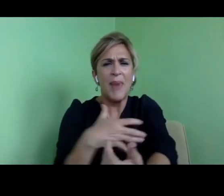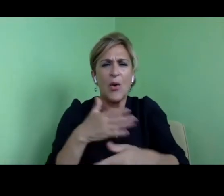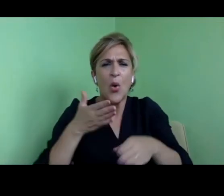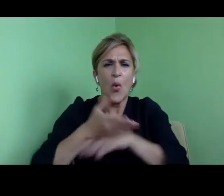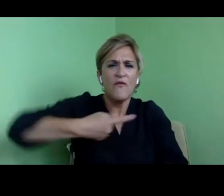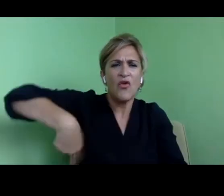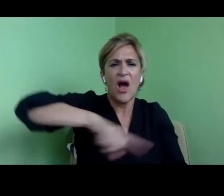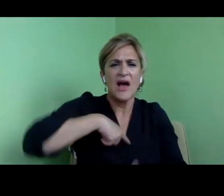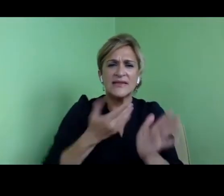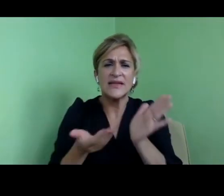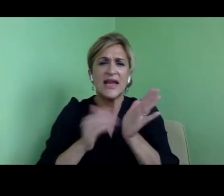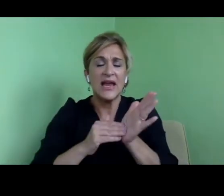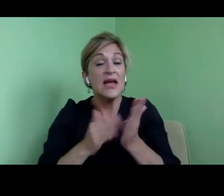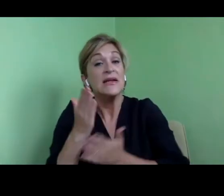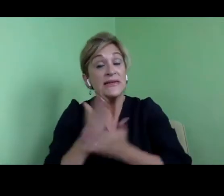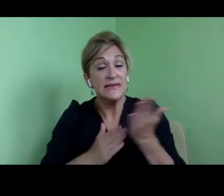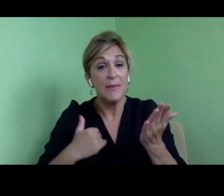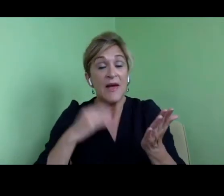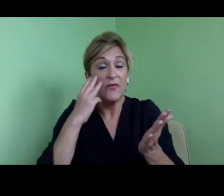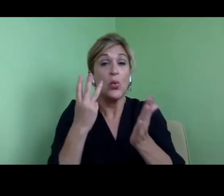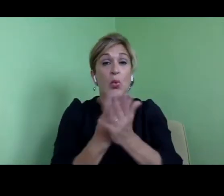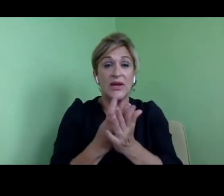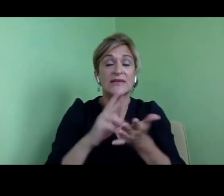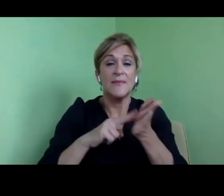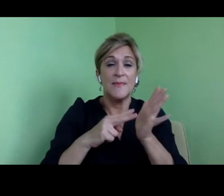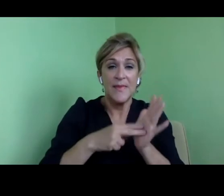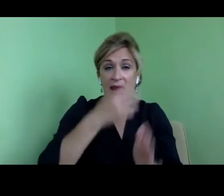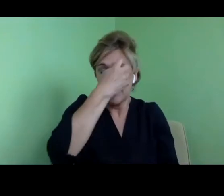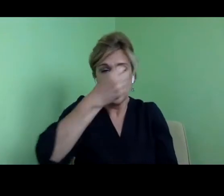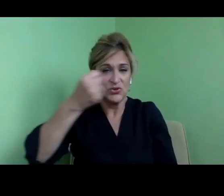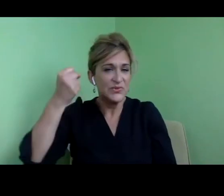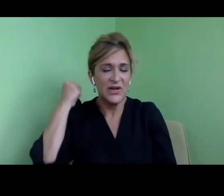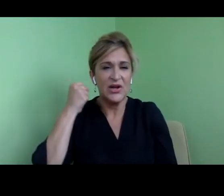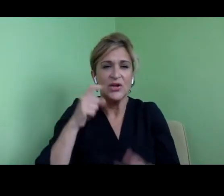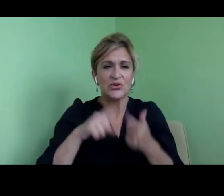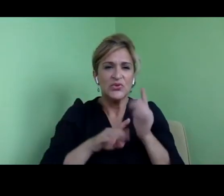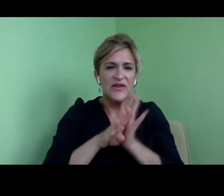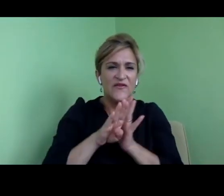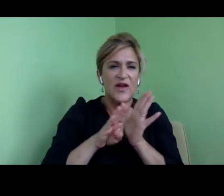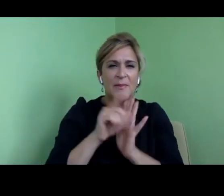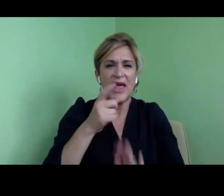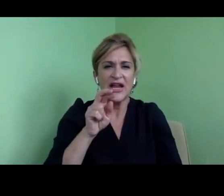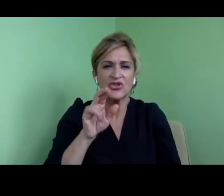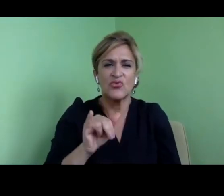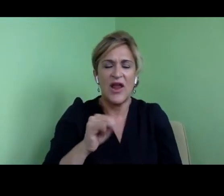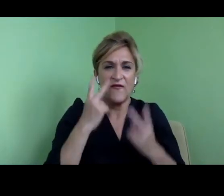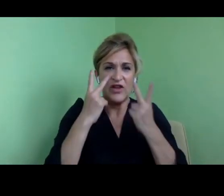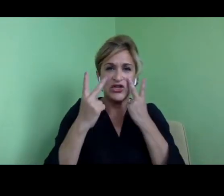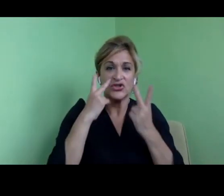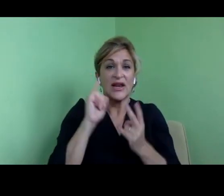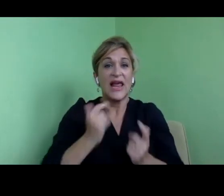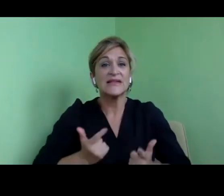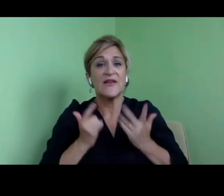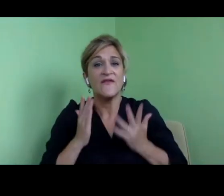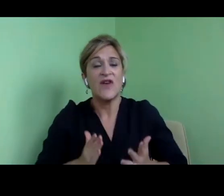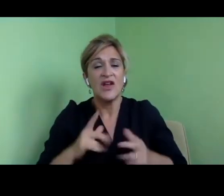Some of us who were witnesses had blinders and bandages ripped off, developed an x-ray vision. Some of us, like survivors of